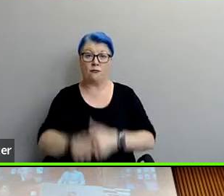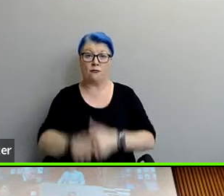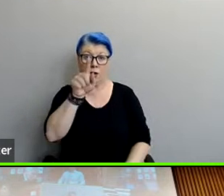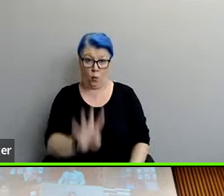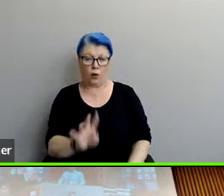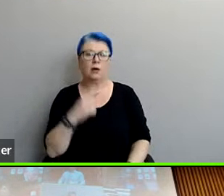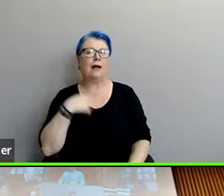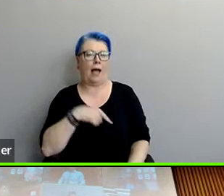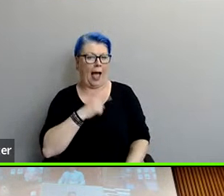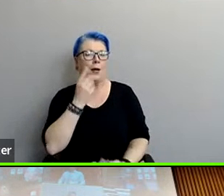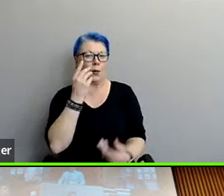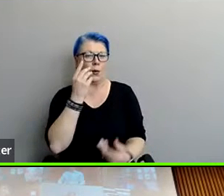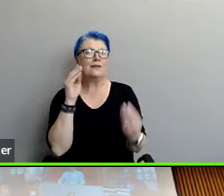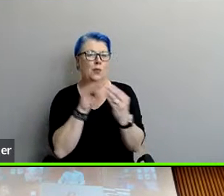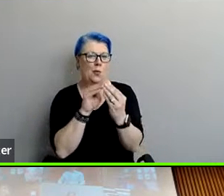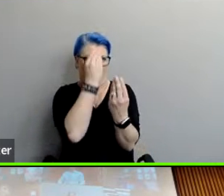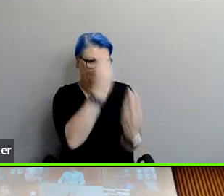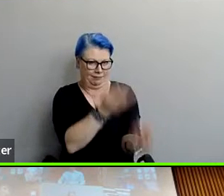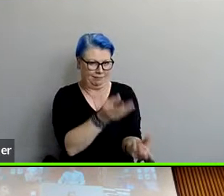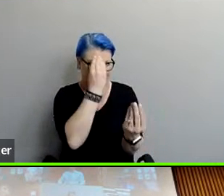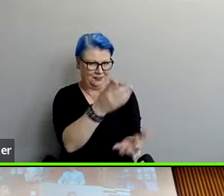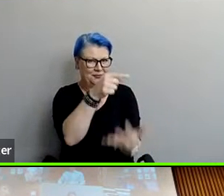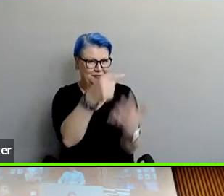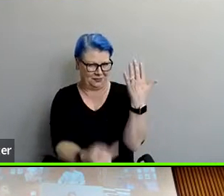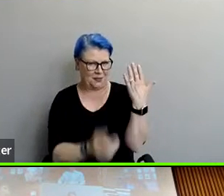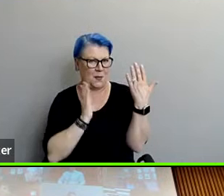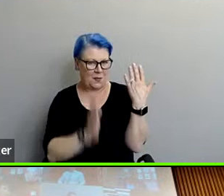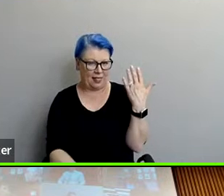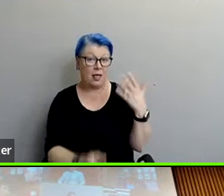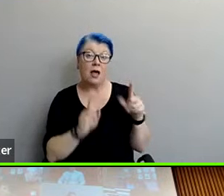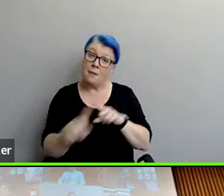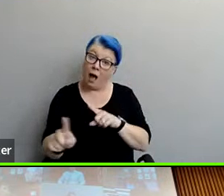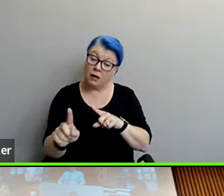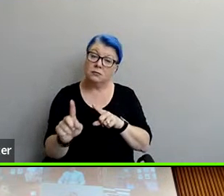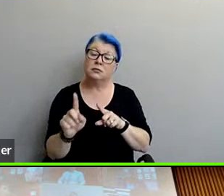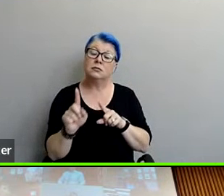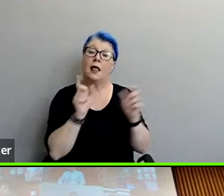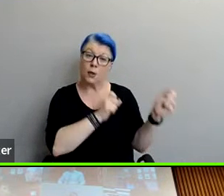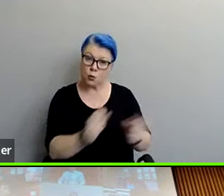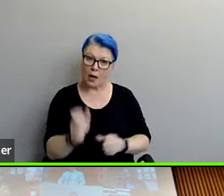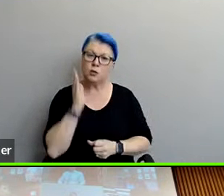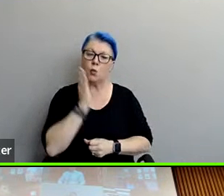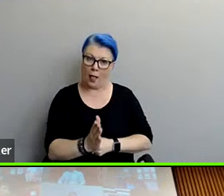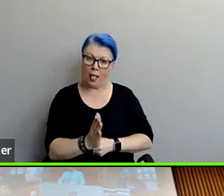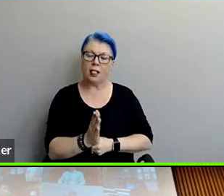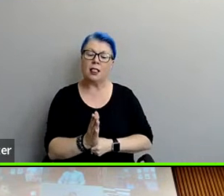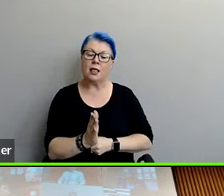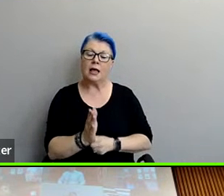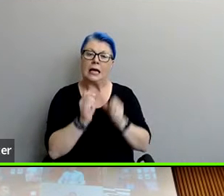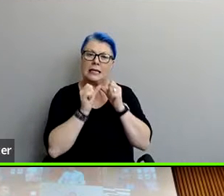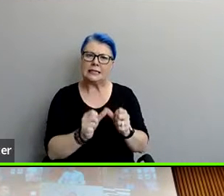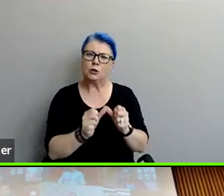the strategies pretty much stay pretty consistent. That they were written broadly enough